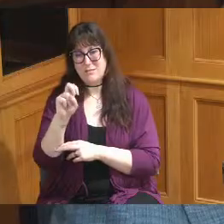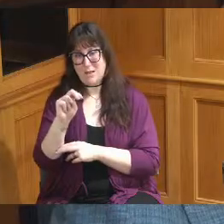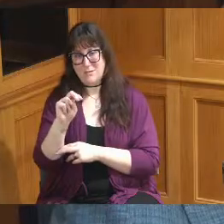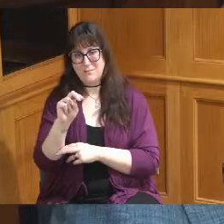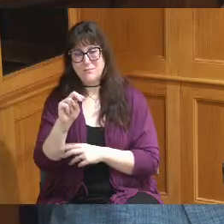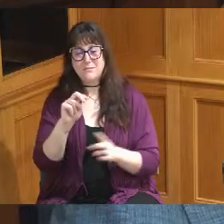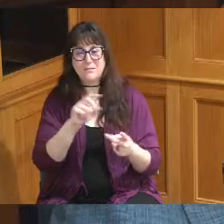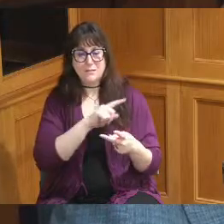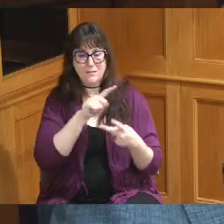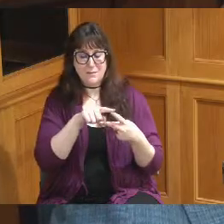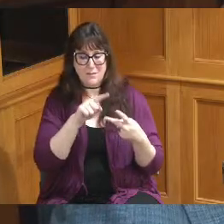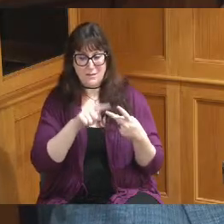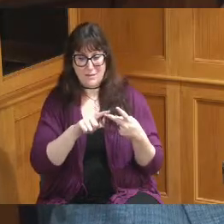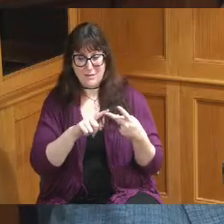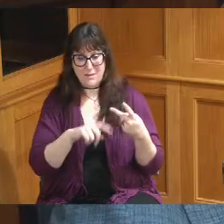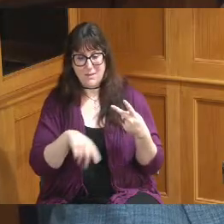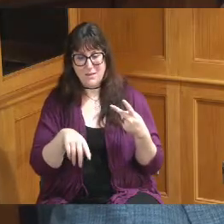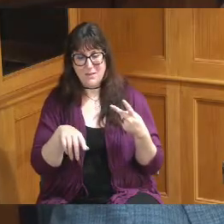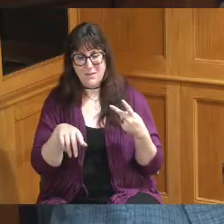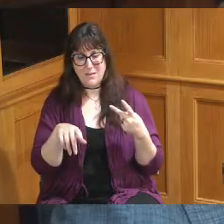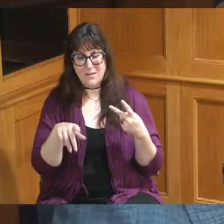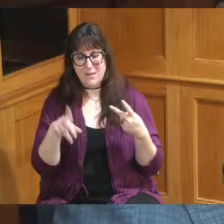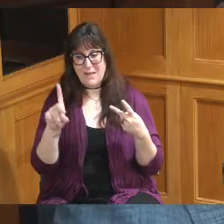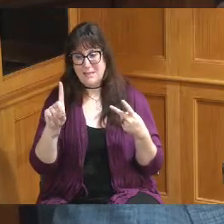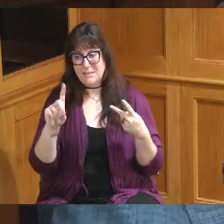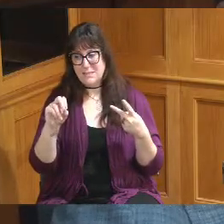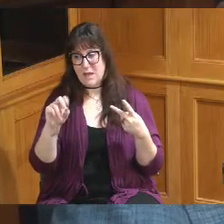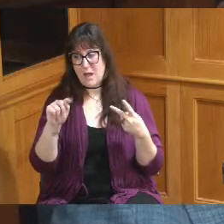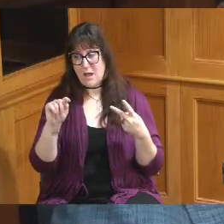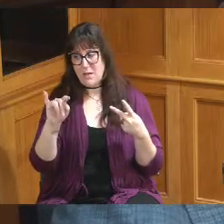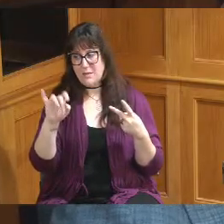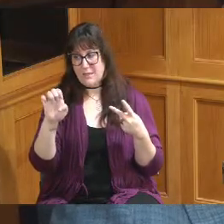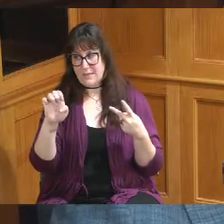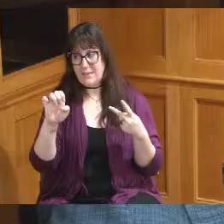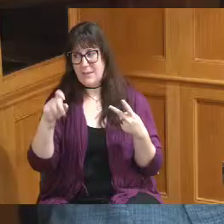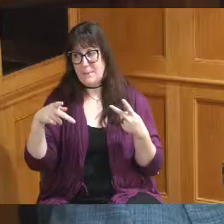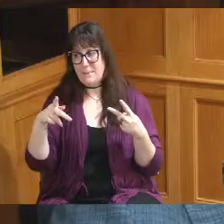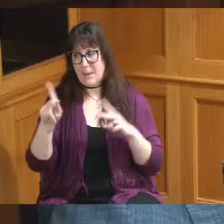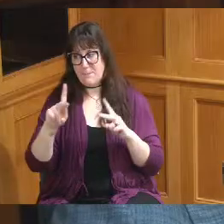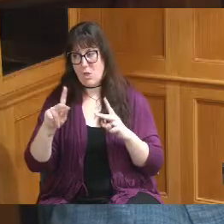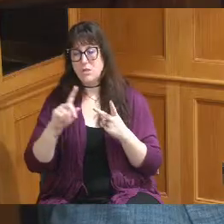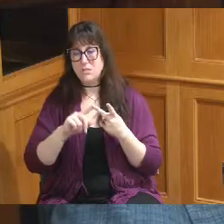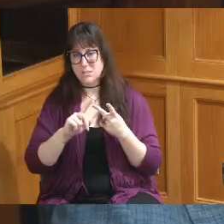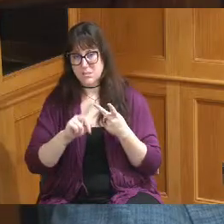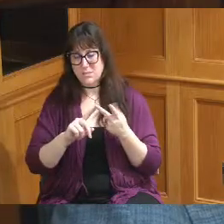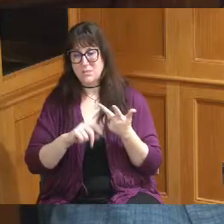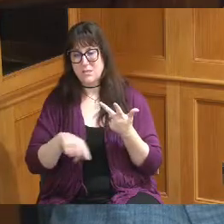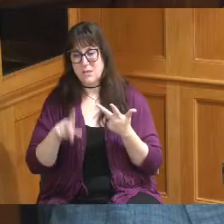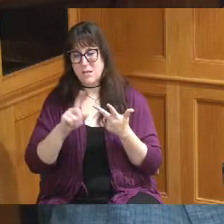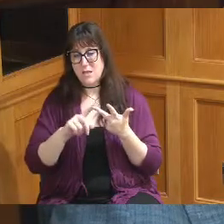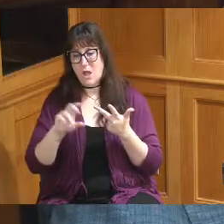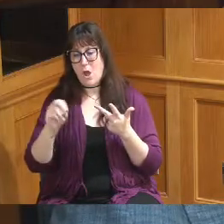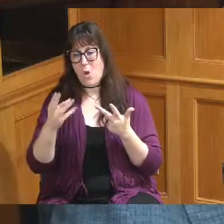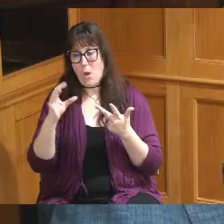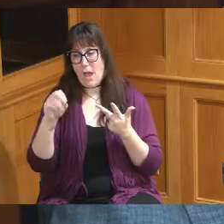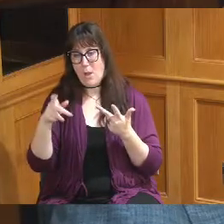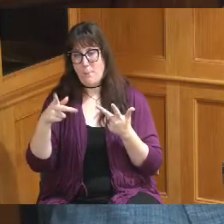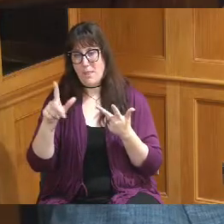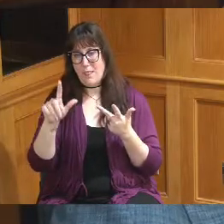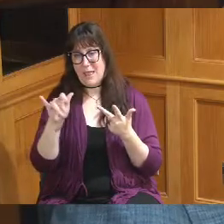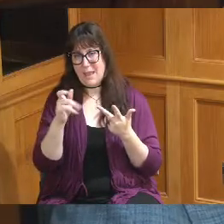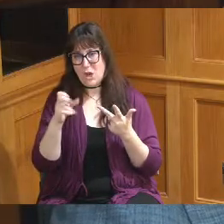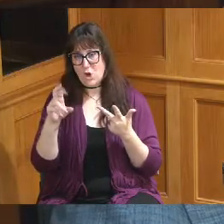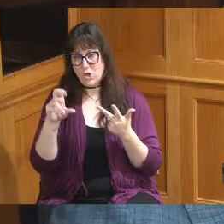music icon Dottie Peoples, the funk masters, Ohio Players,